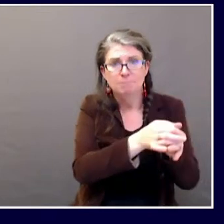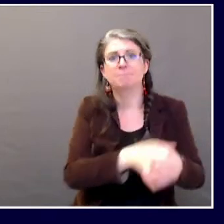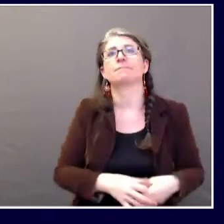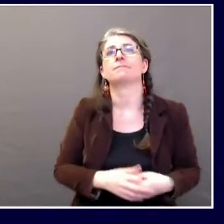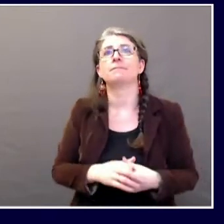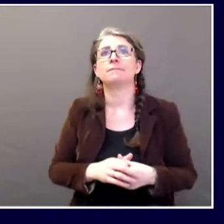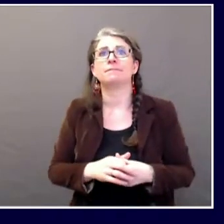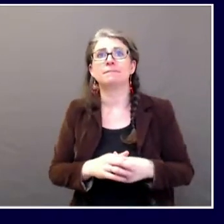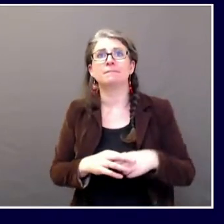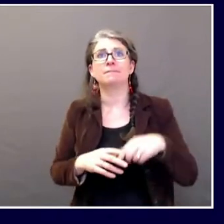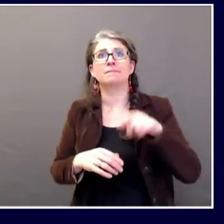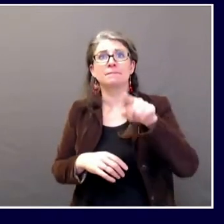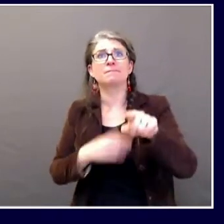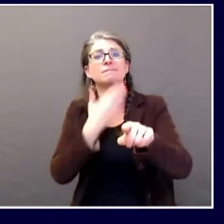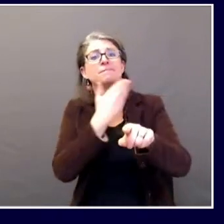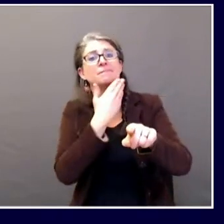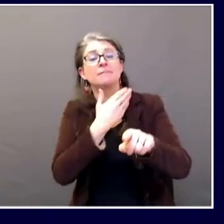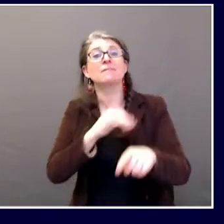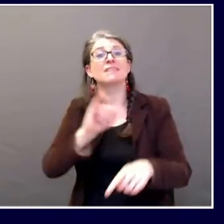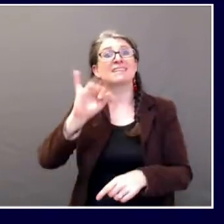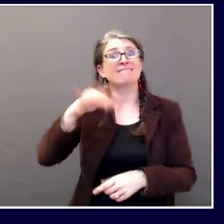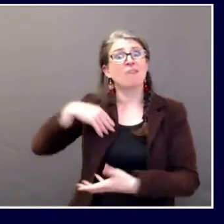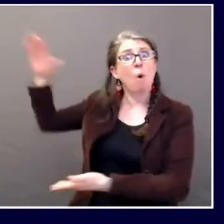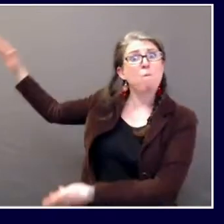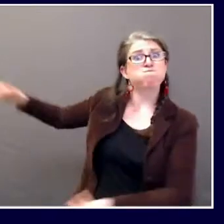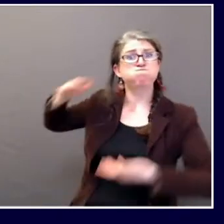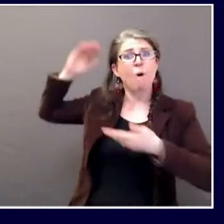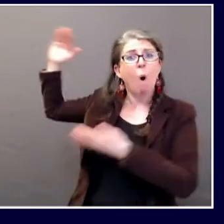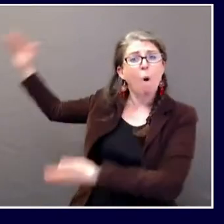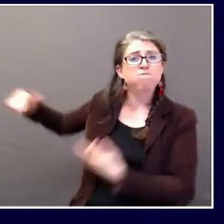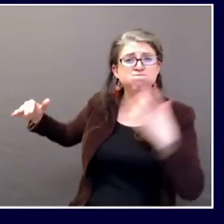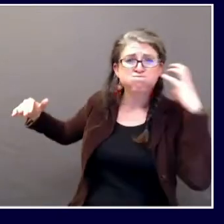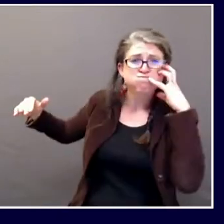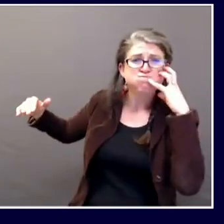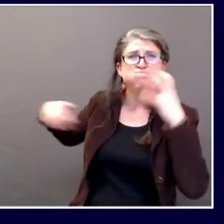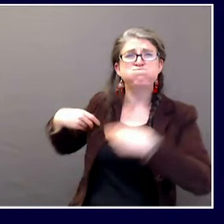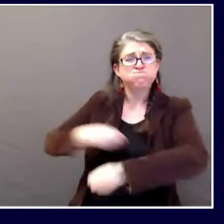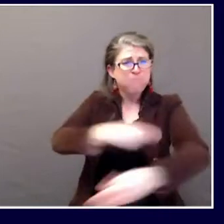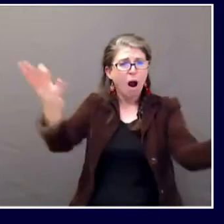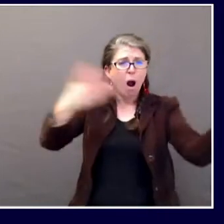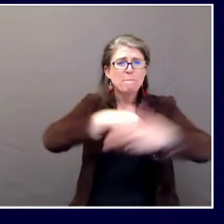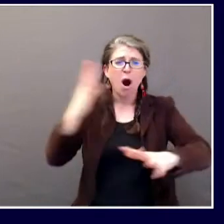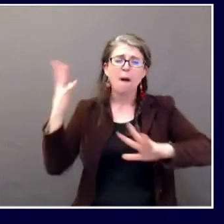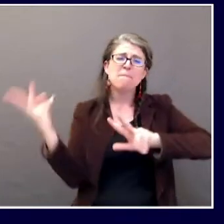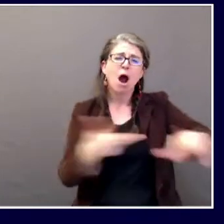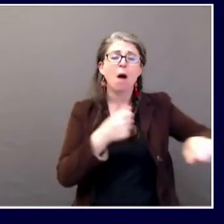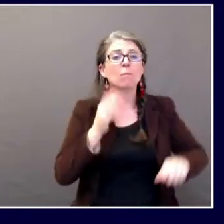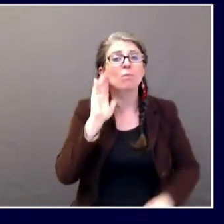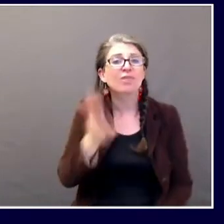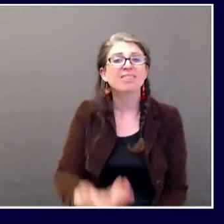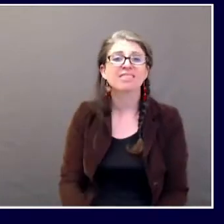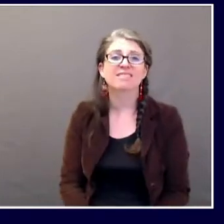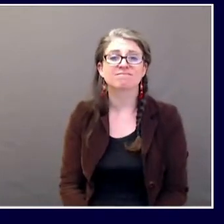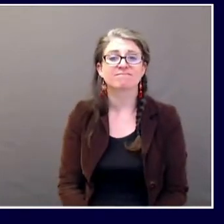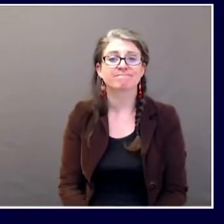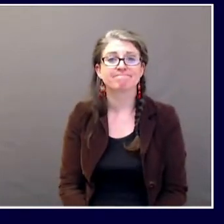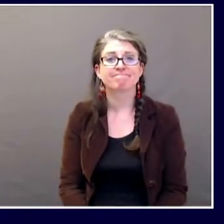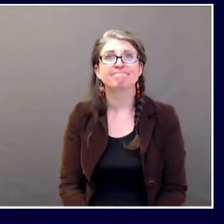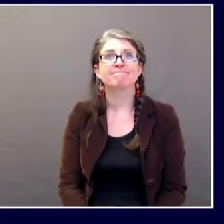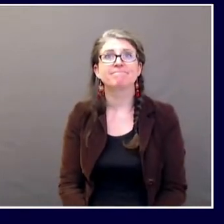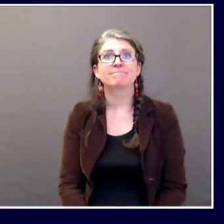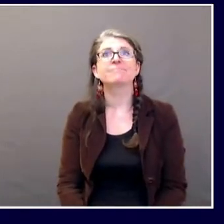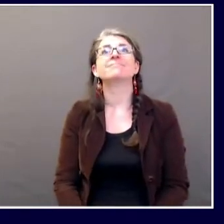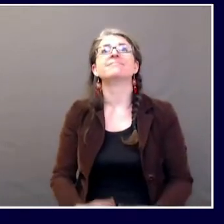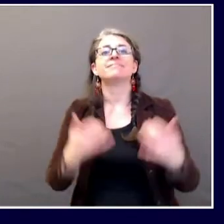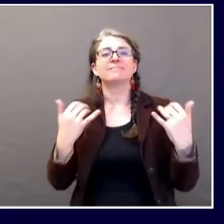just to recap where we are. Although there have been some positive trends with respect to the data in Maine, lower positivity rates,